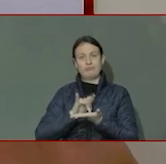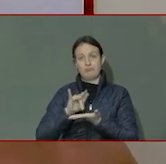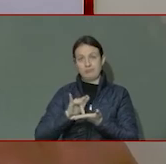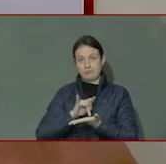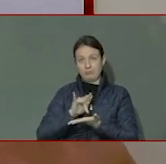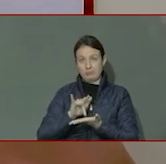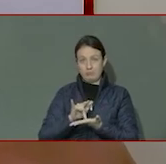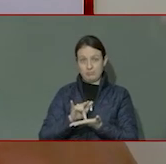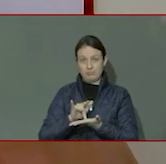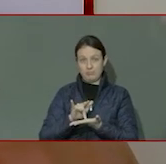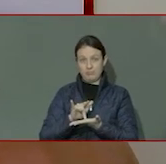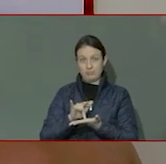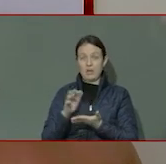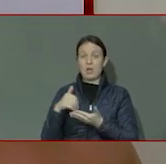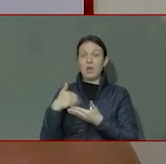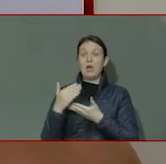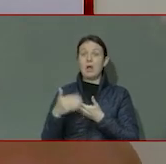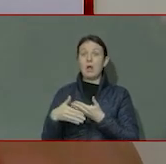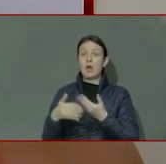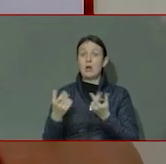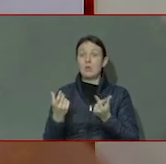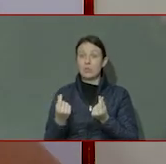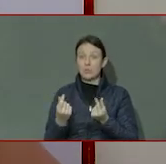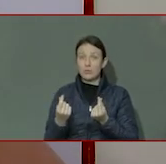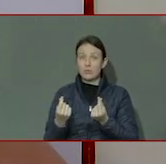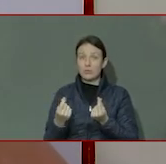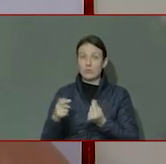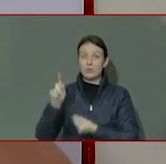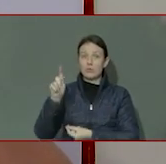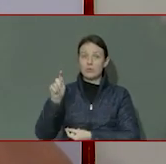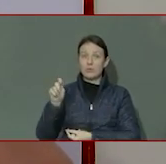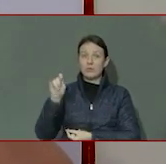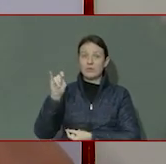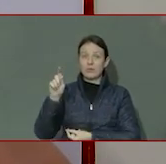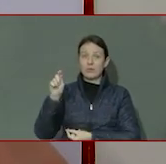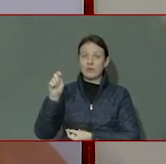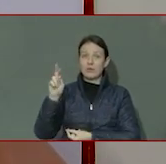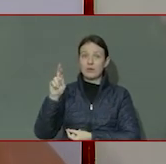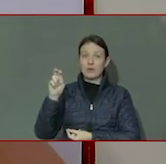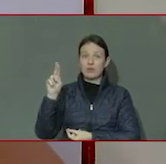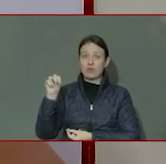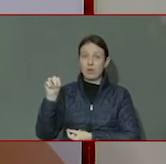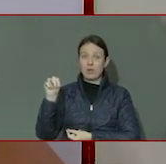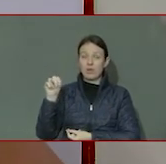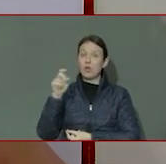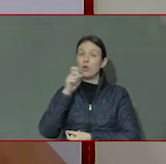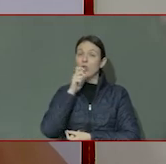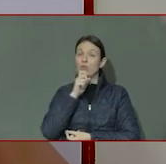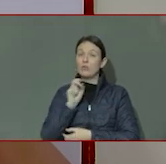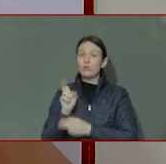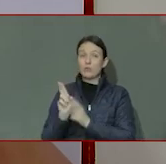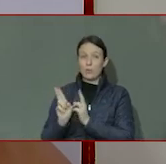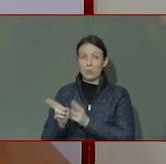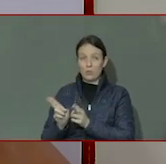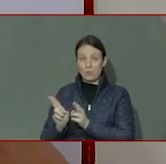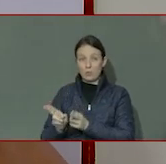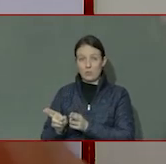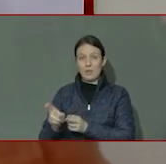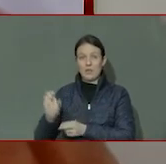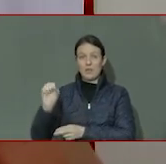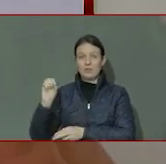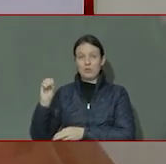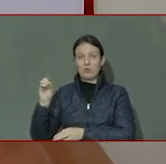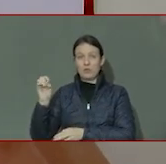us that they're going to do a titration using a standard solution of sodium hydroxide.